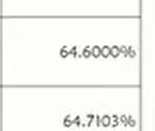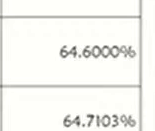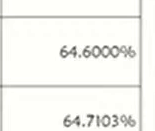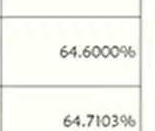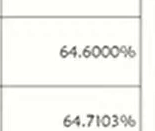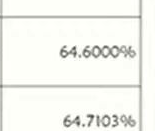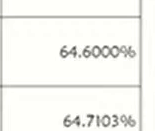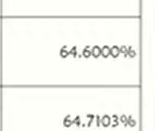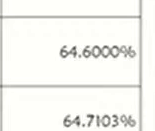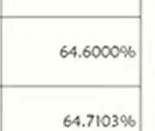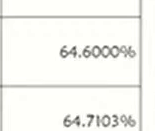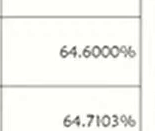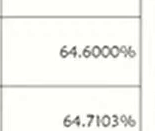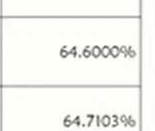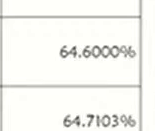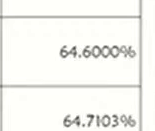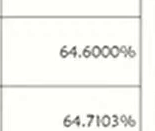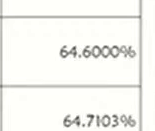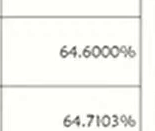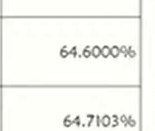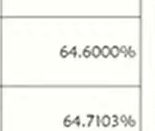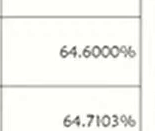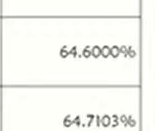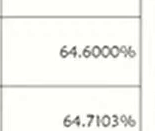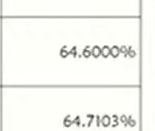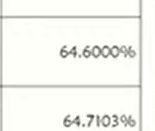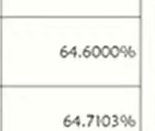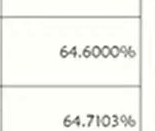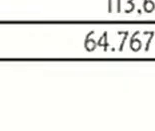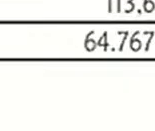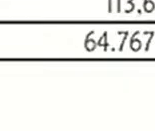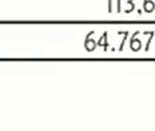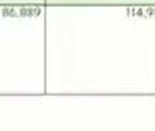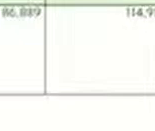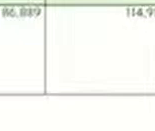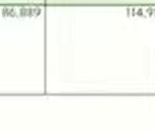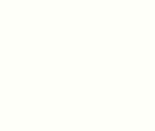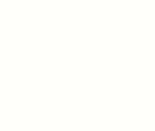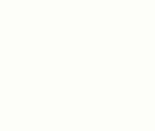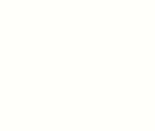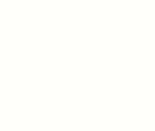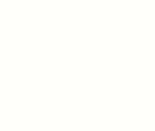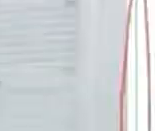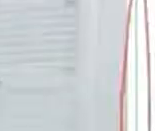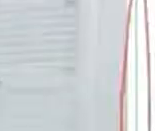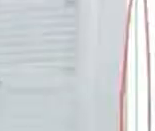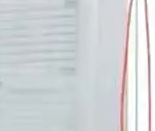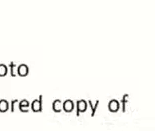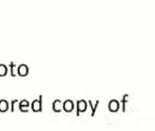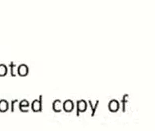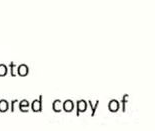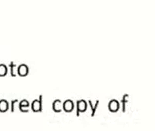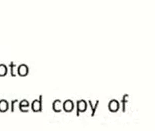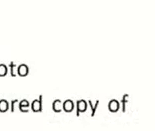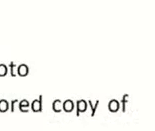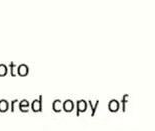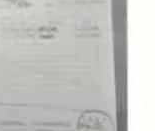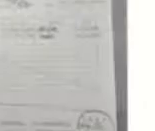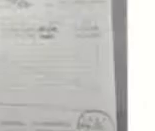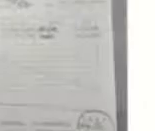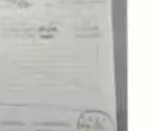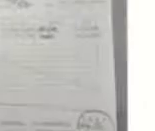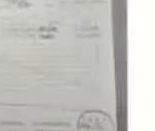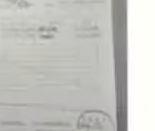Demonstrate, go to the last page. In the 40 seconds, Madam CJ, I can demonstrate